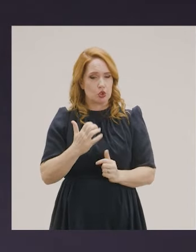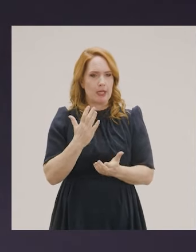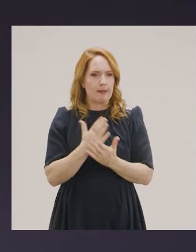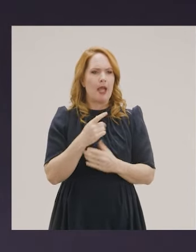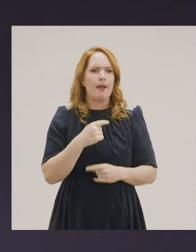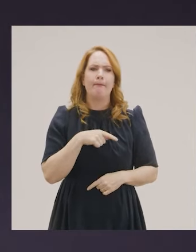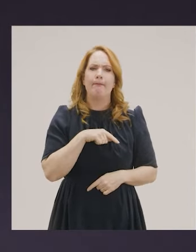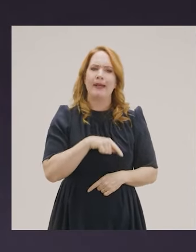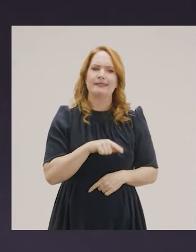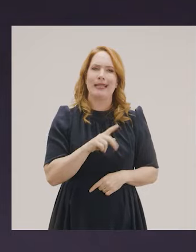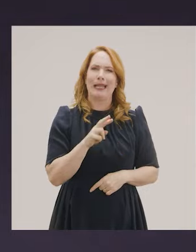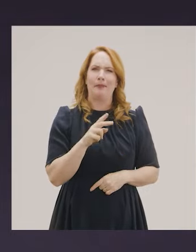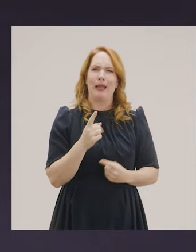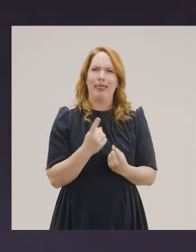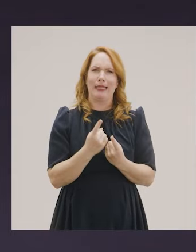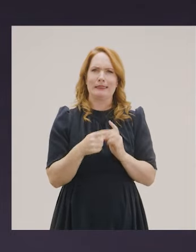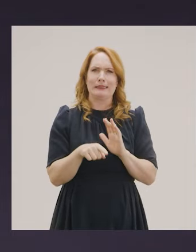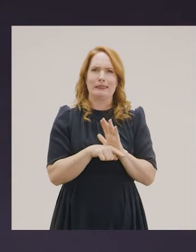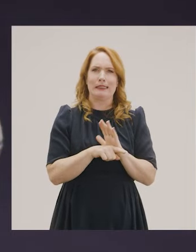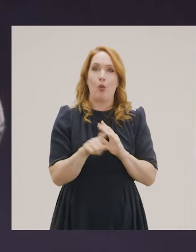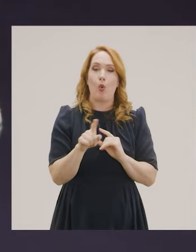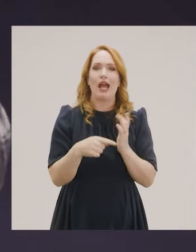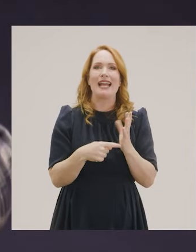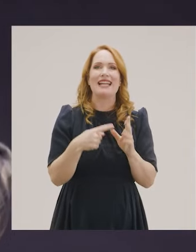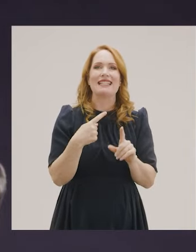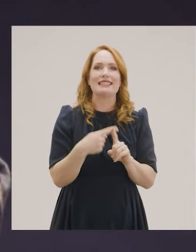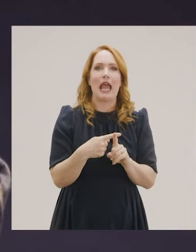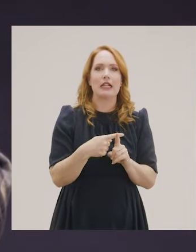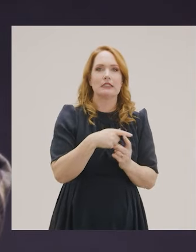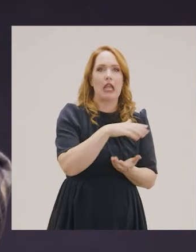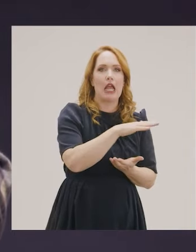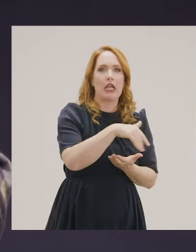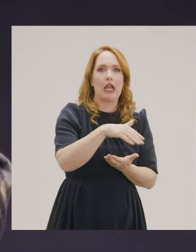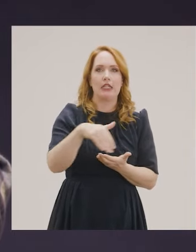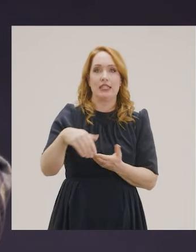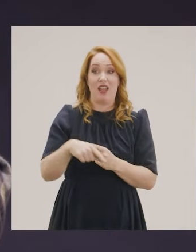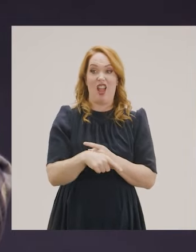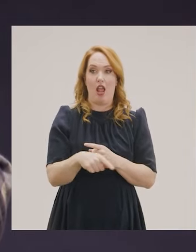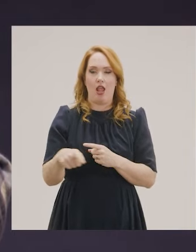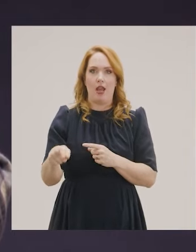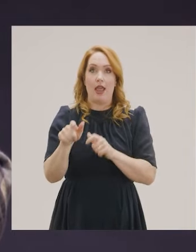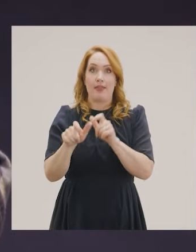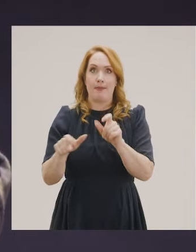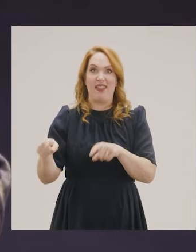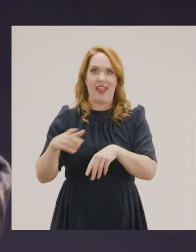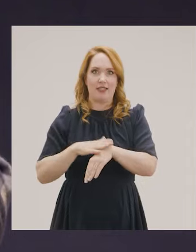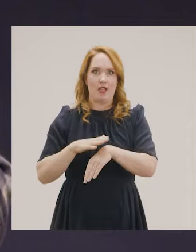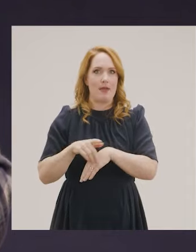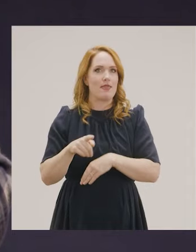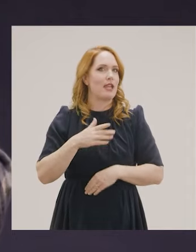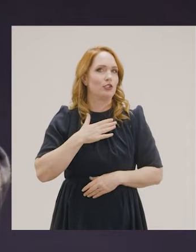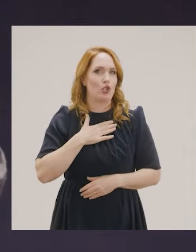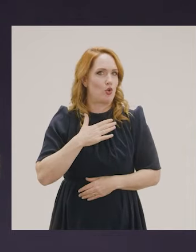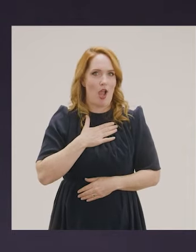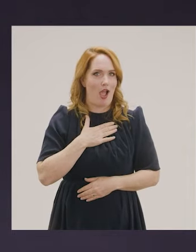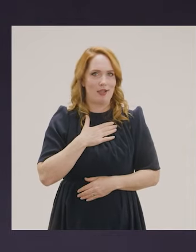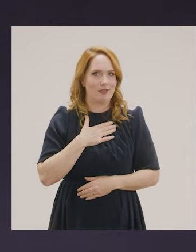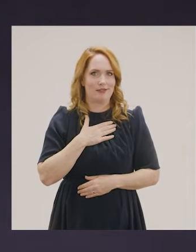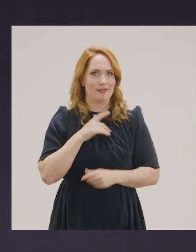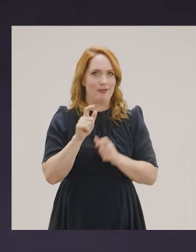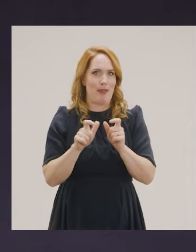a couple of things against him. Number one, he was a tax collector, and nobody in those days liked tax collectors, read between the